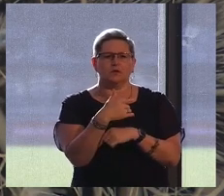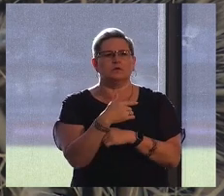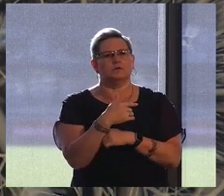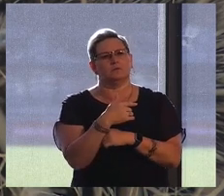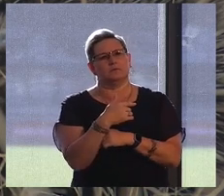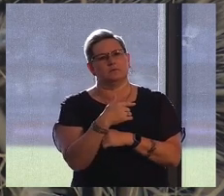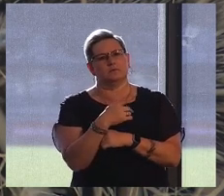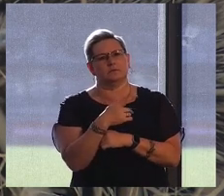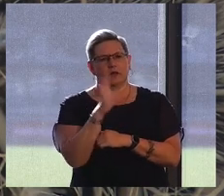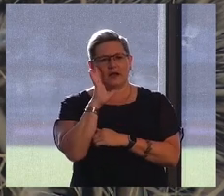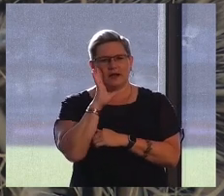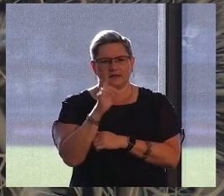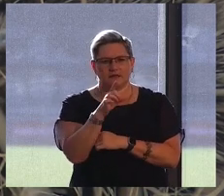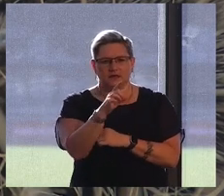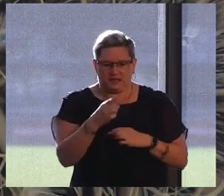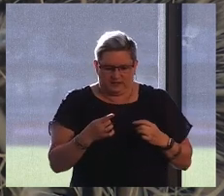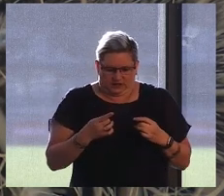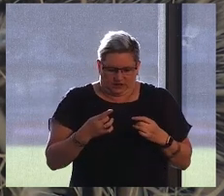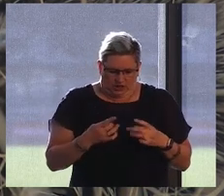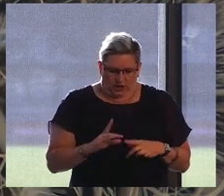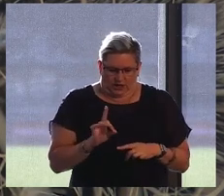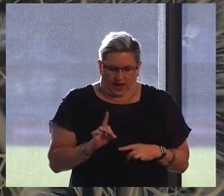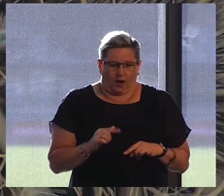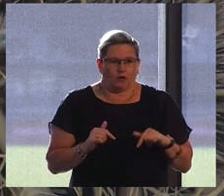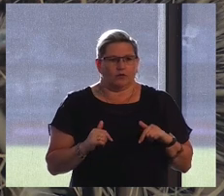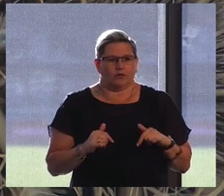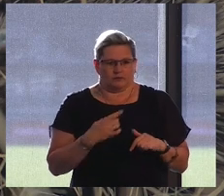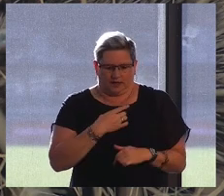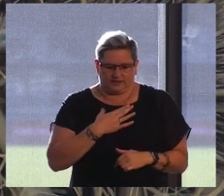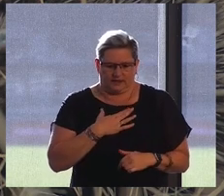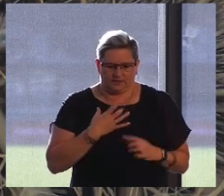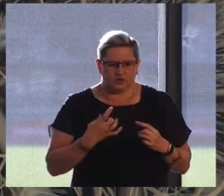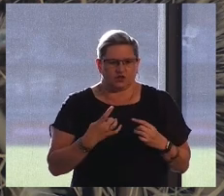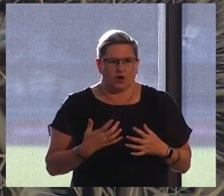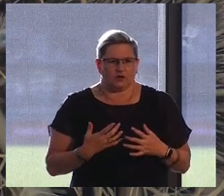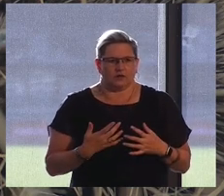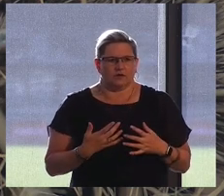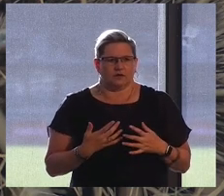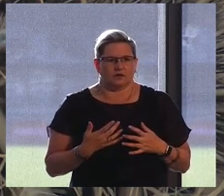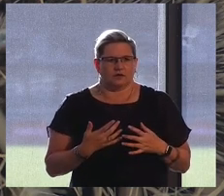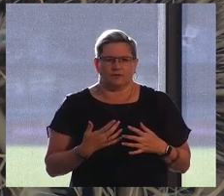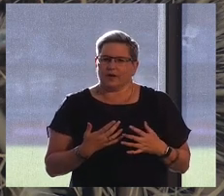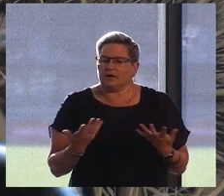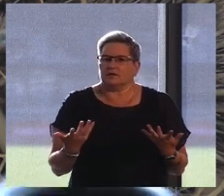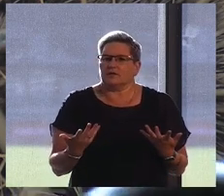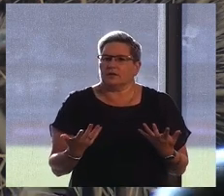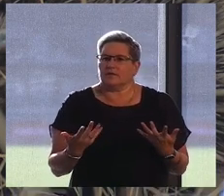was, start where you are. I mean, it sounds so simple, but it unlocked something